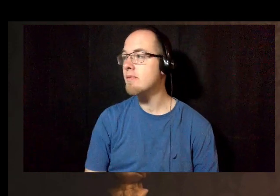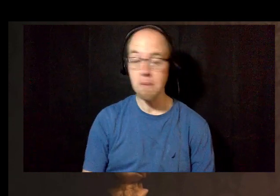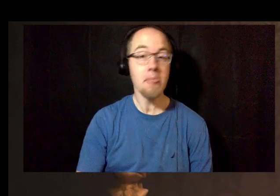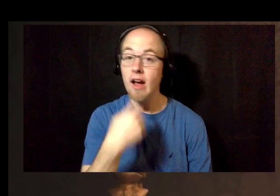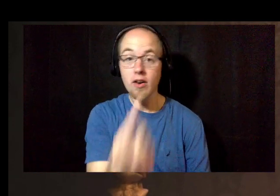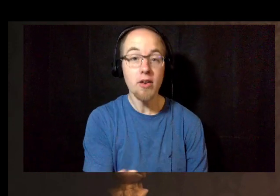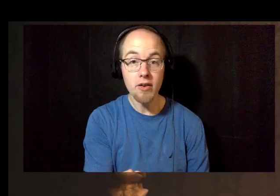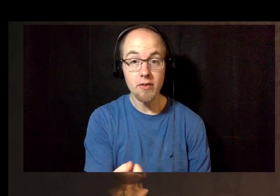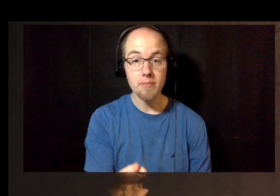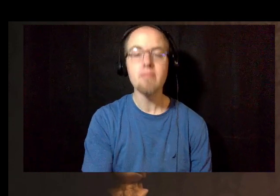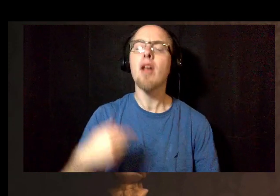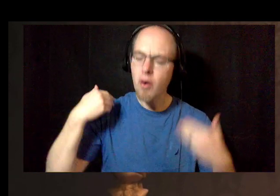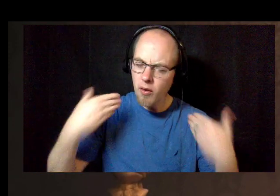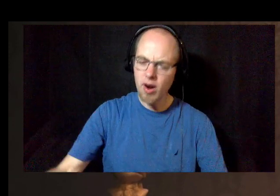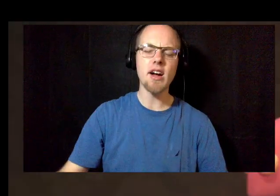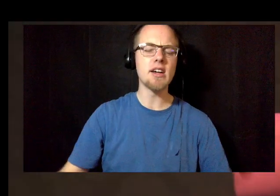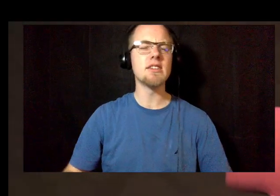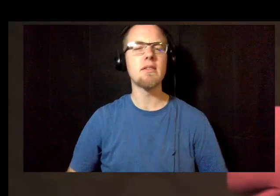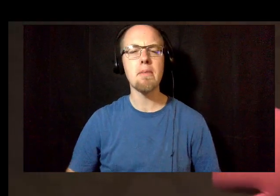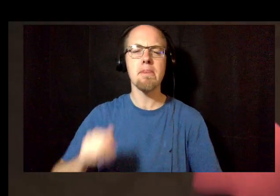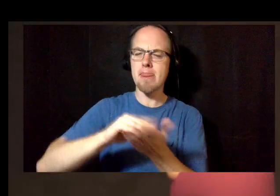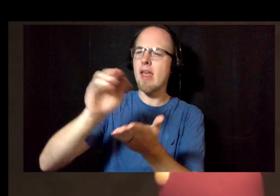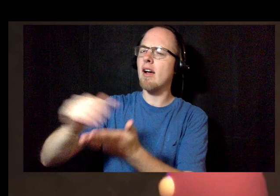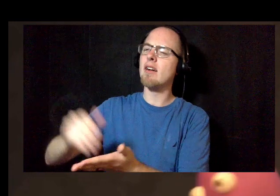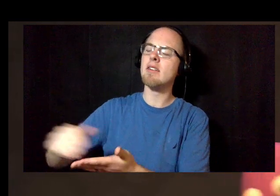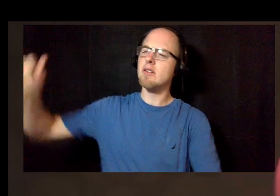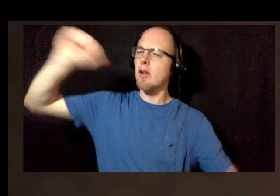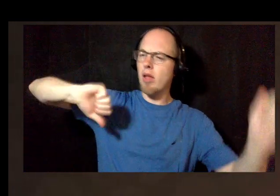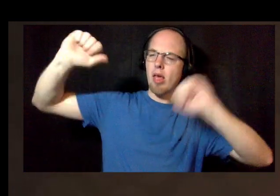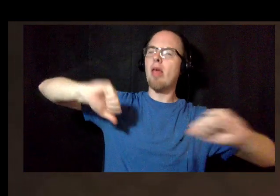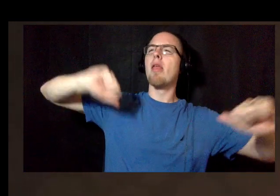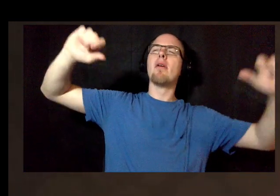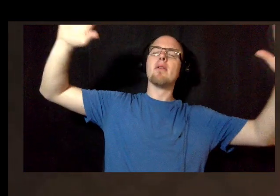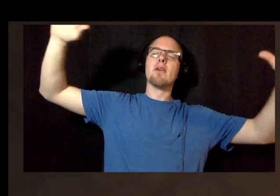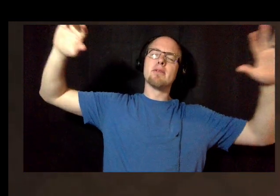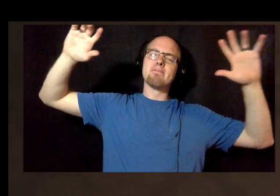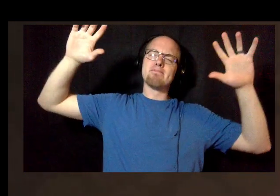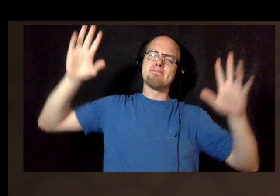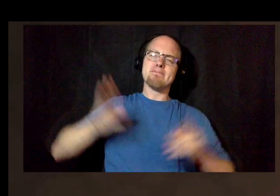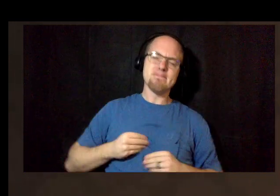mate, rack up the rejection while you can, and then just fucking grab whatever's left.